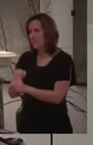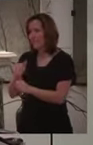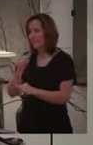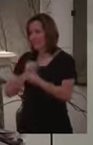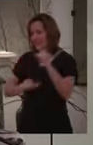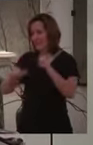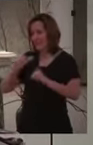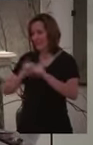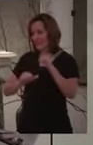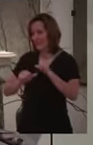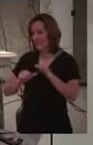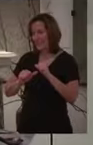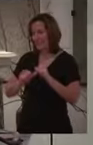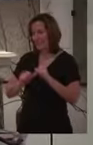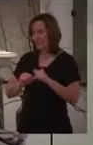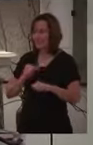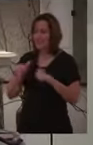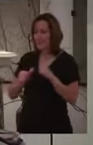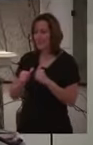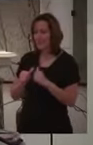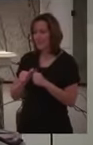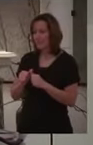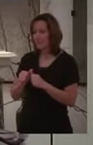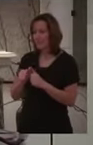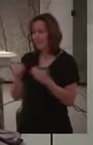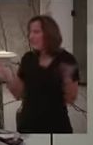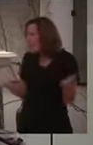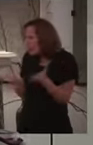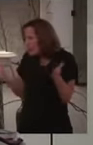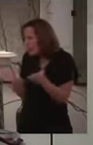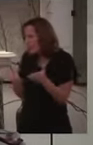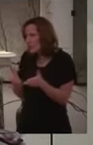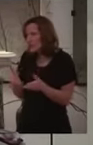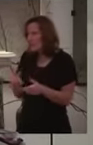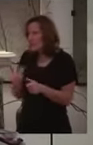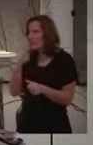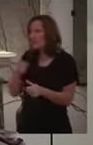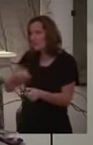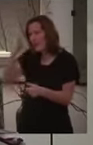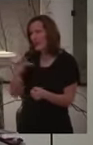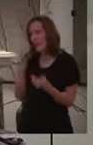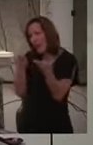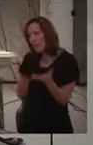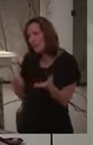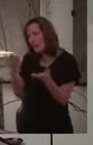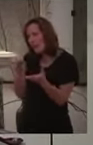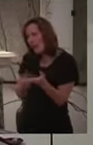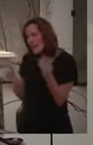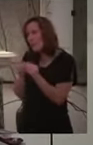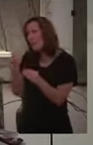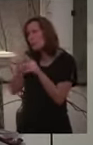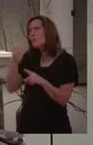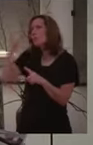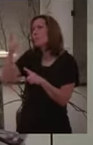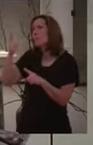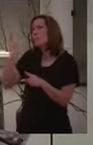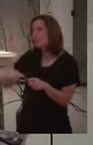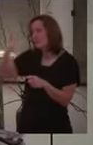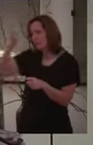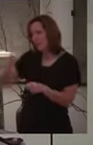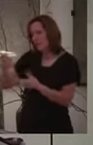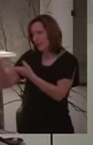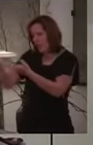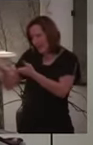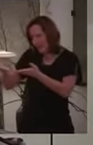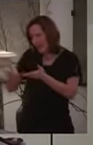Doubt presses God for more information, for greater evidence. So God invites